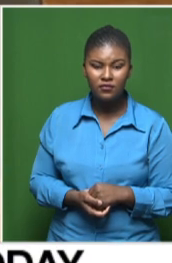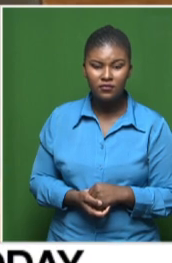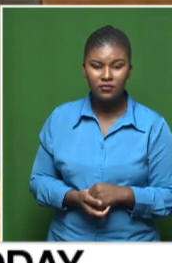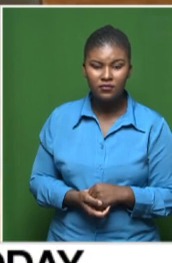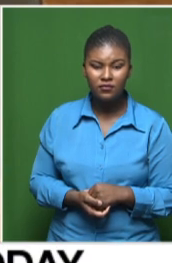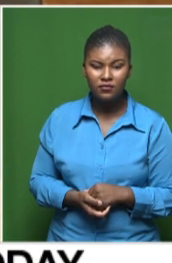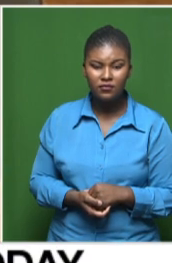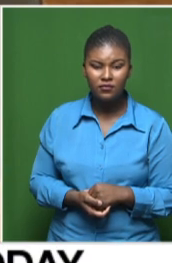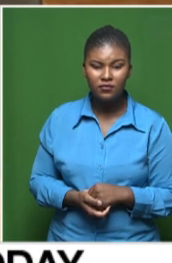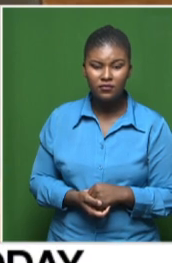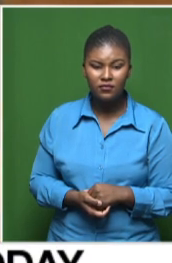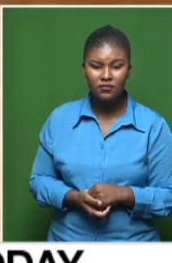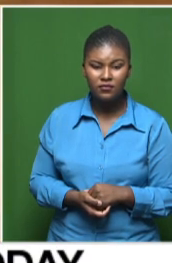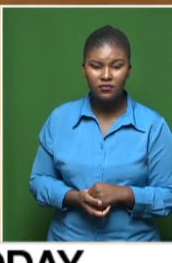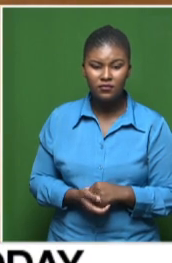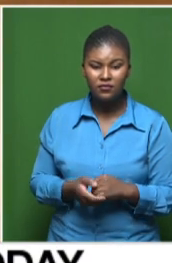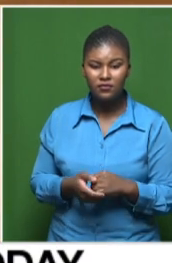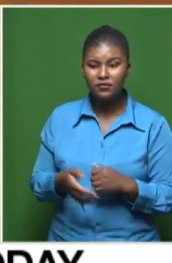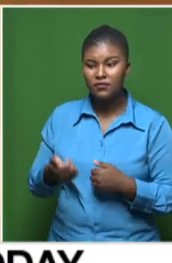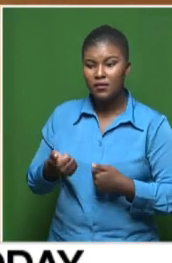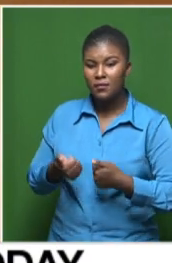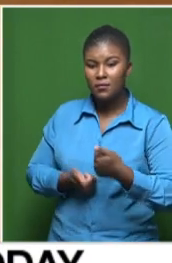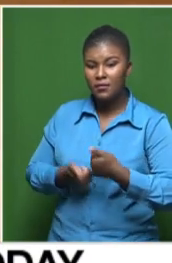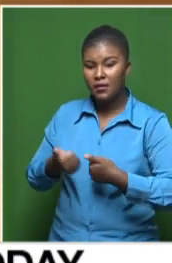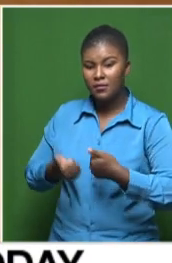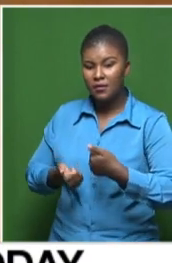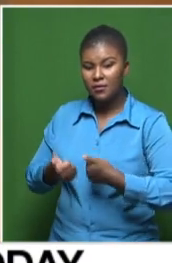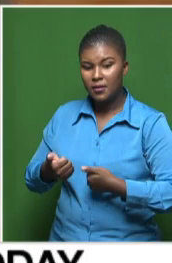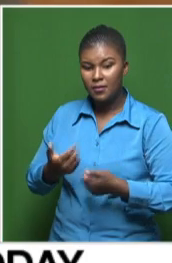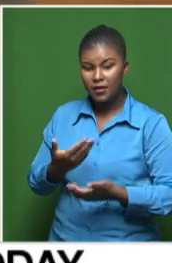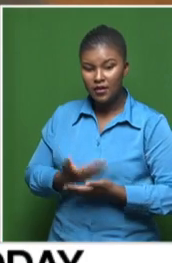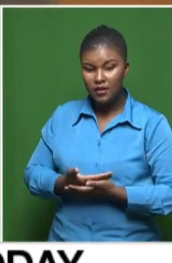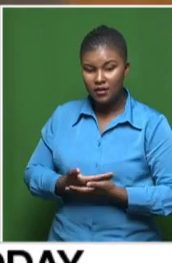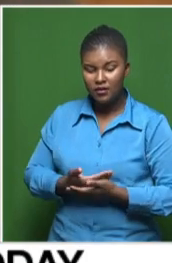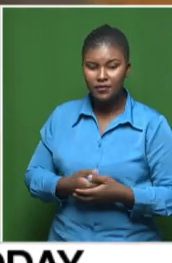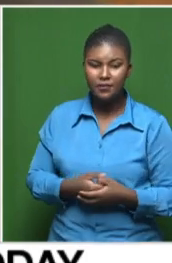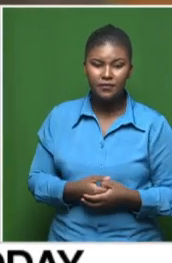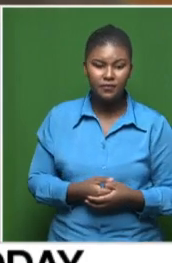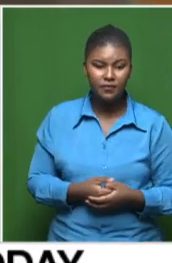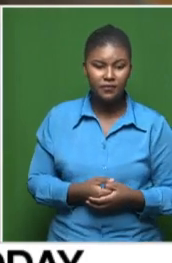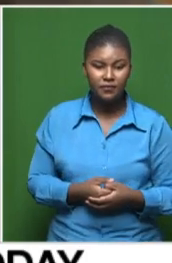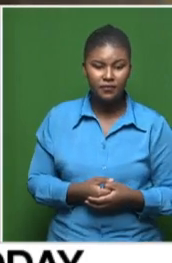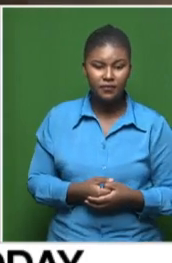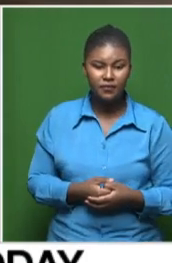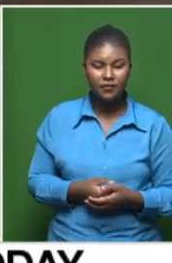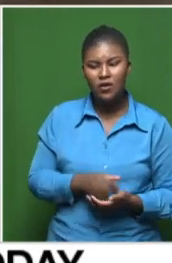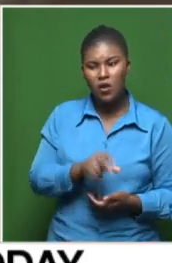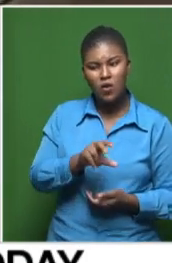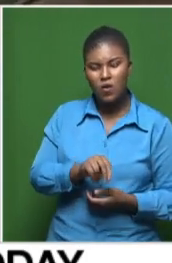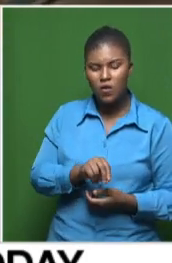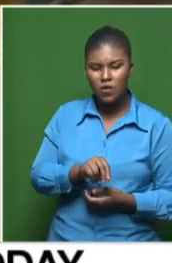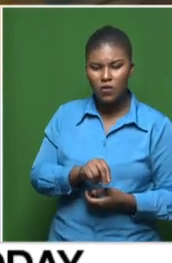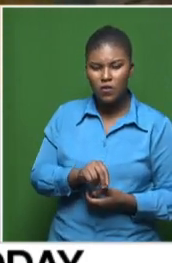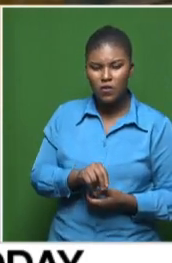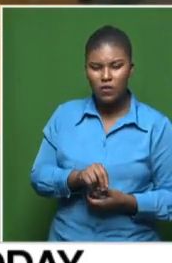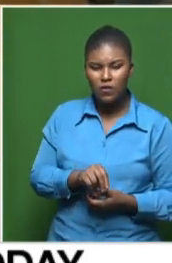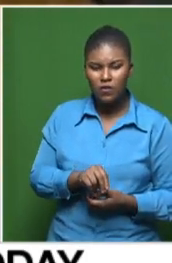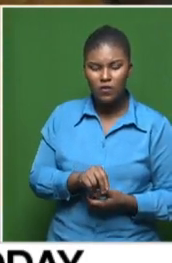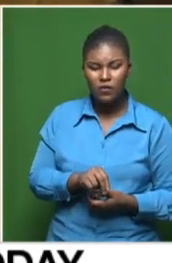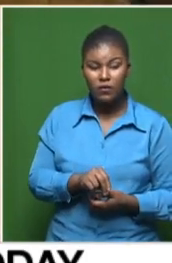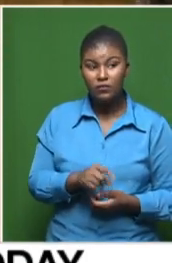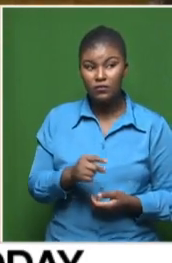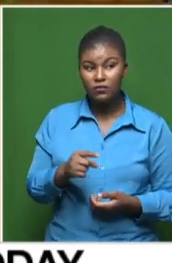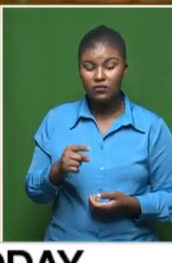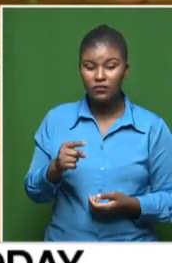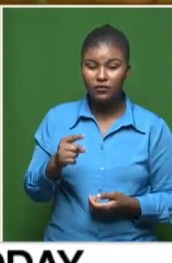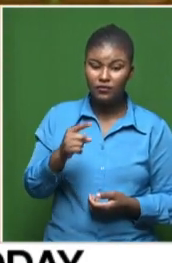to take them back, would you consider that? At the moment, I can say no, because that